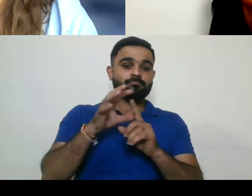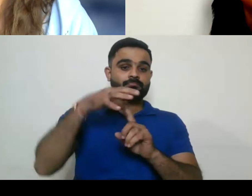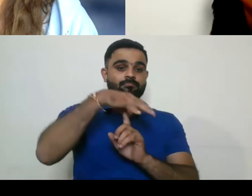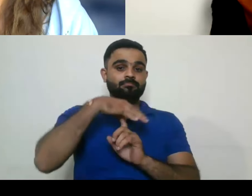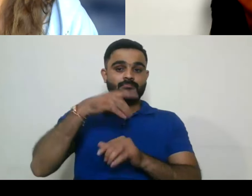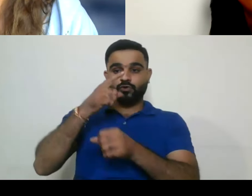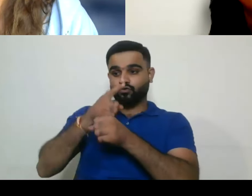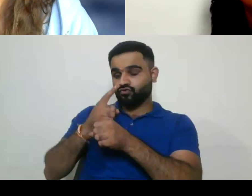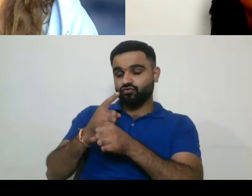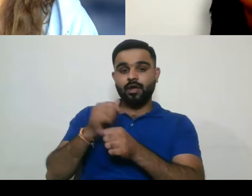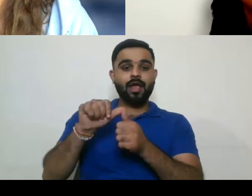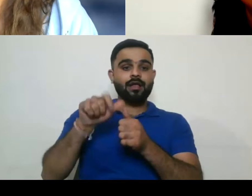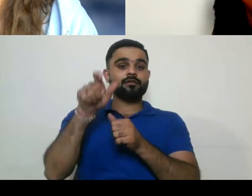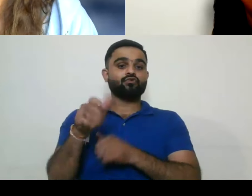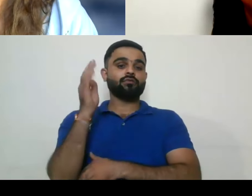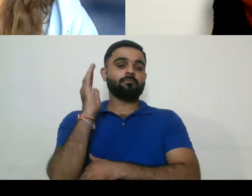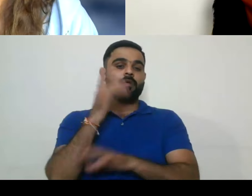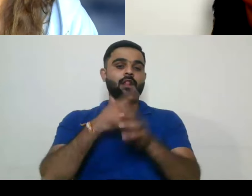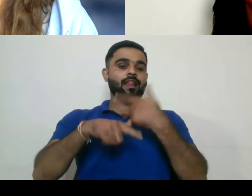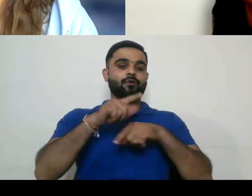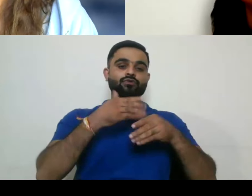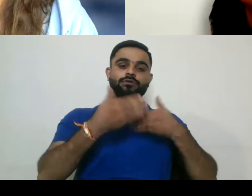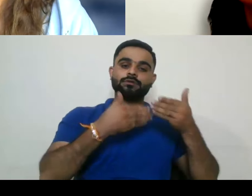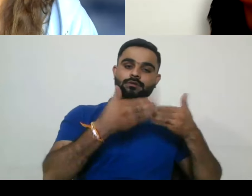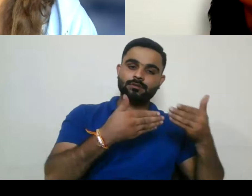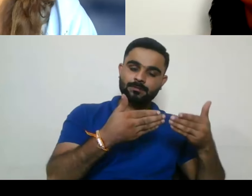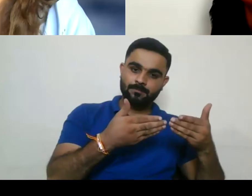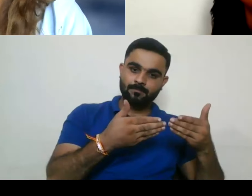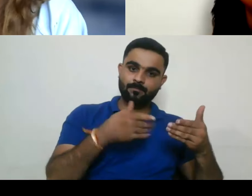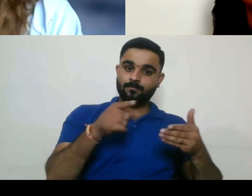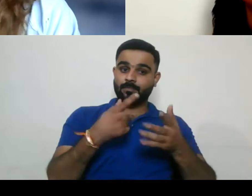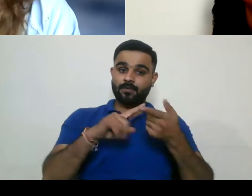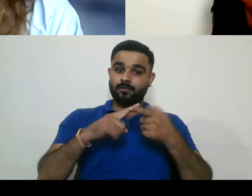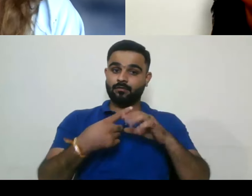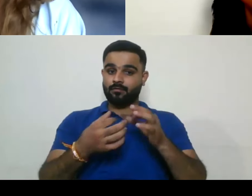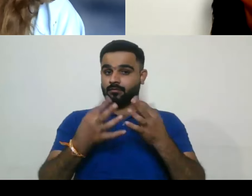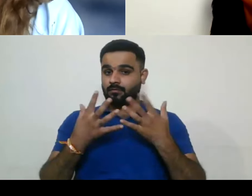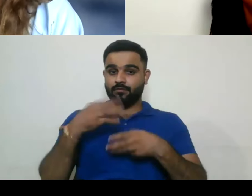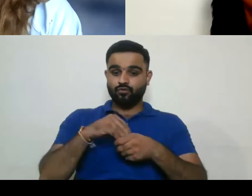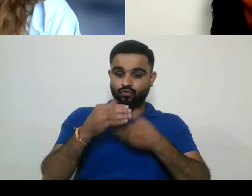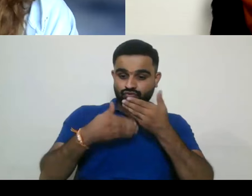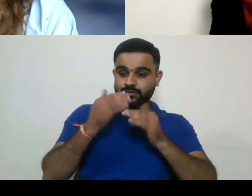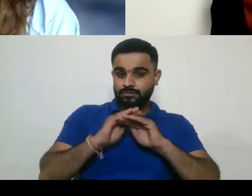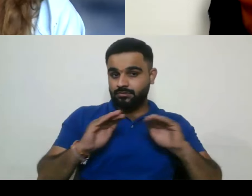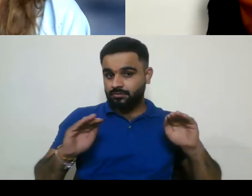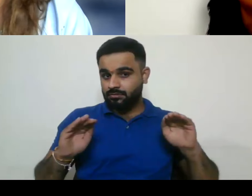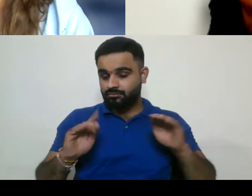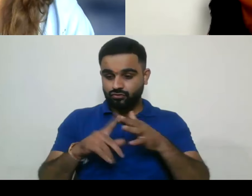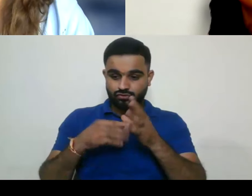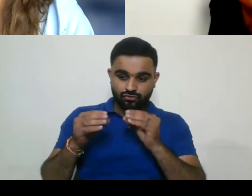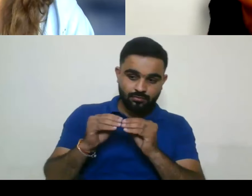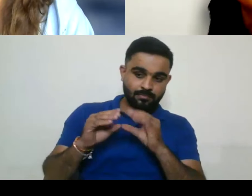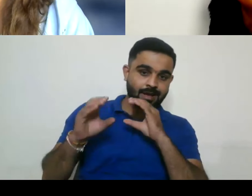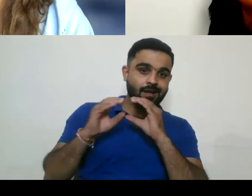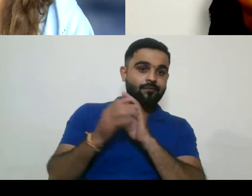teacher, assistant professor, and language trainer. Her expertise includes training students in employability and